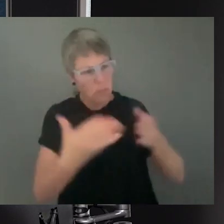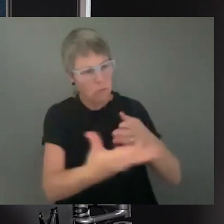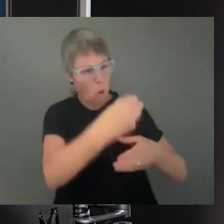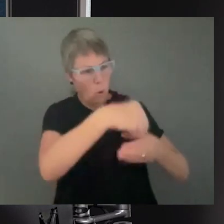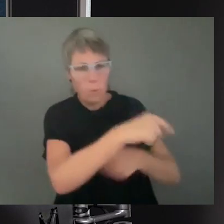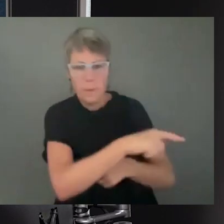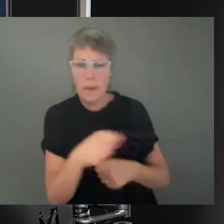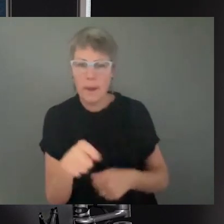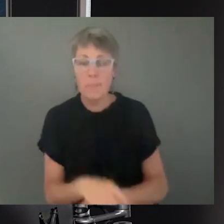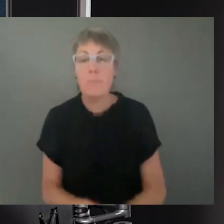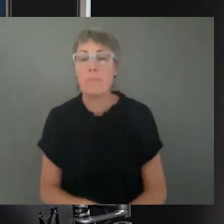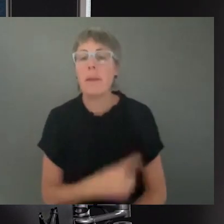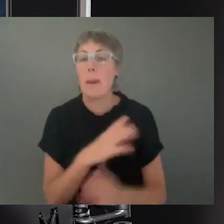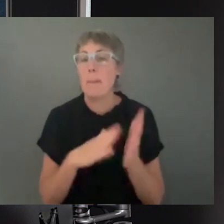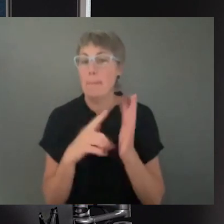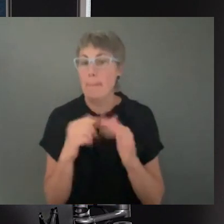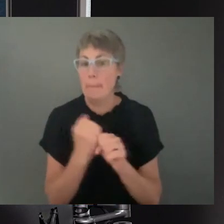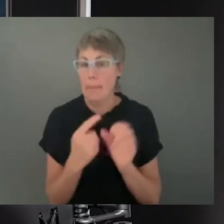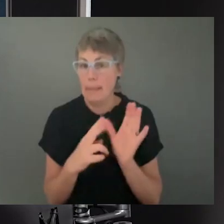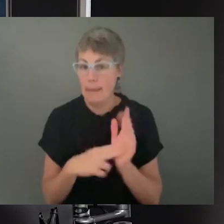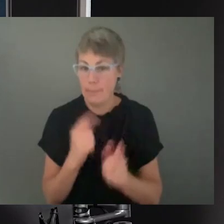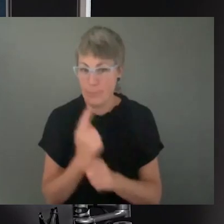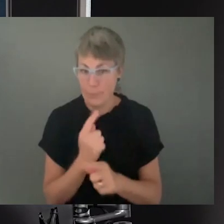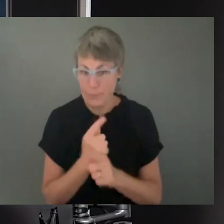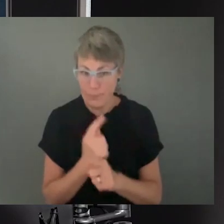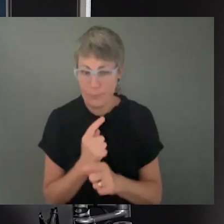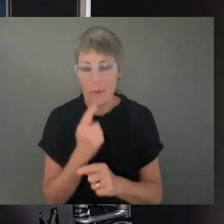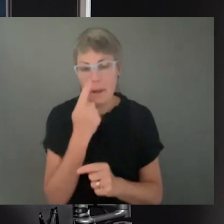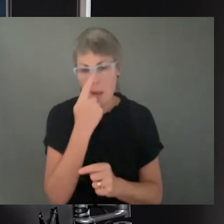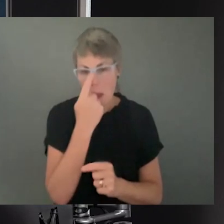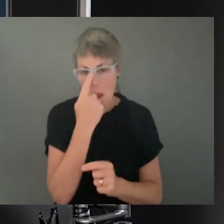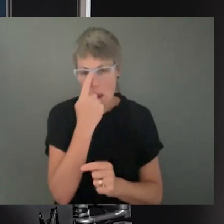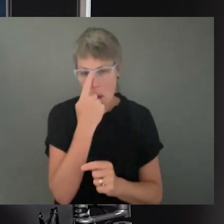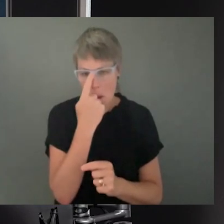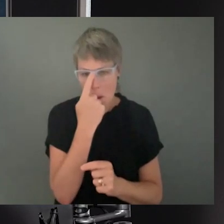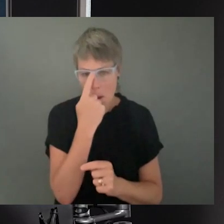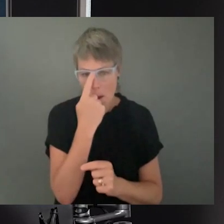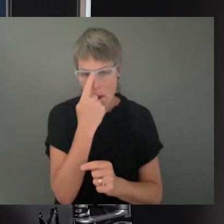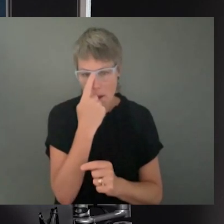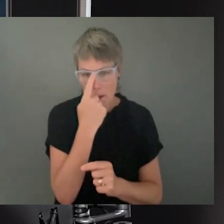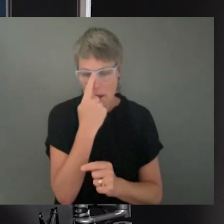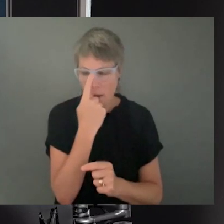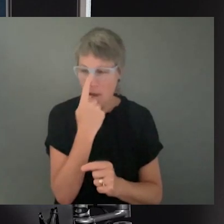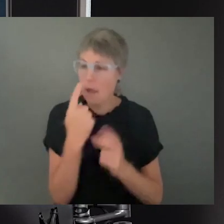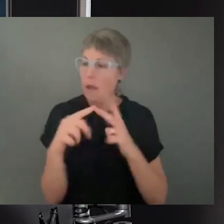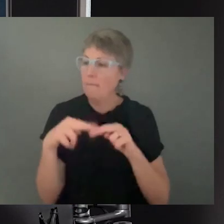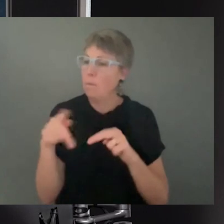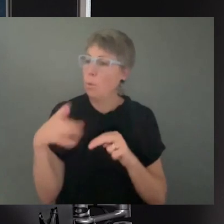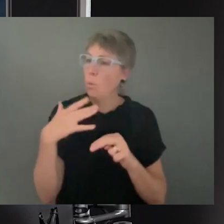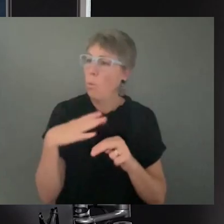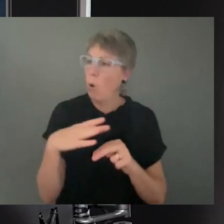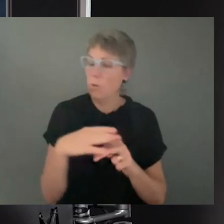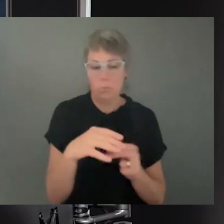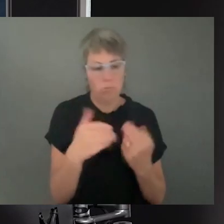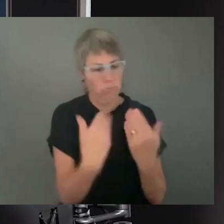Megan here. One of the things that I would suggest and I would really consider is, when it comes to hiring people with